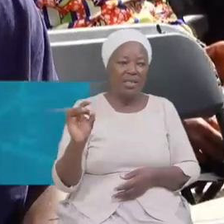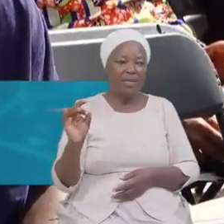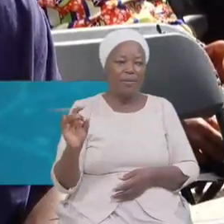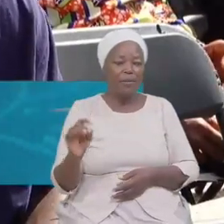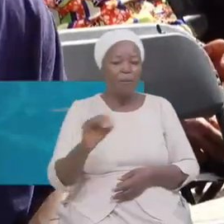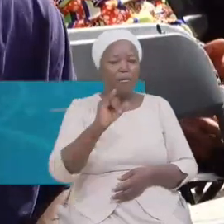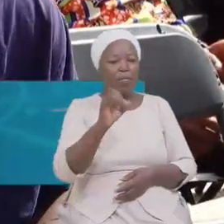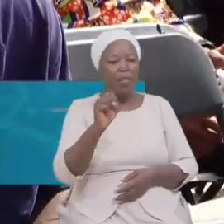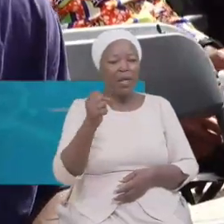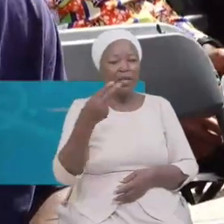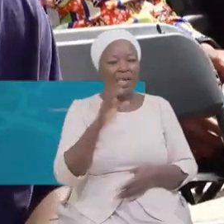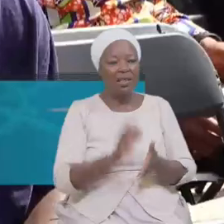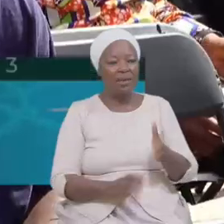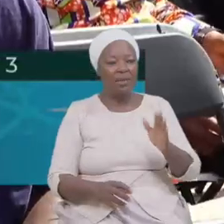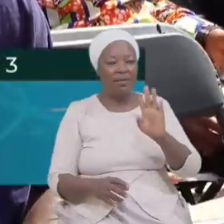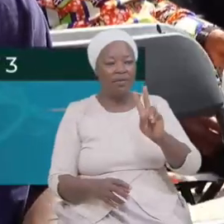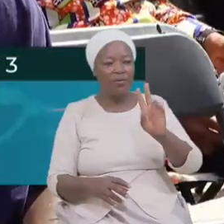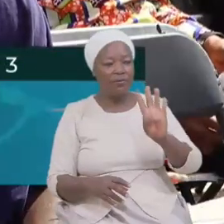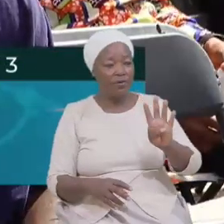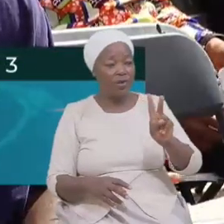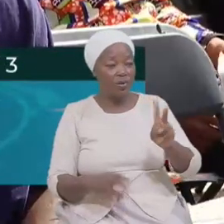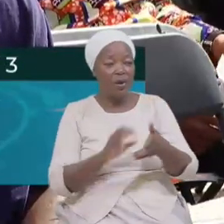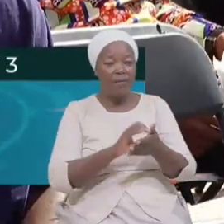Isaiah chapter 42, we're